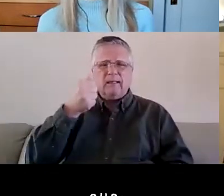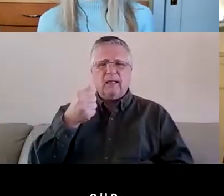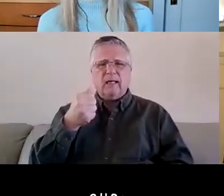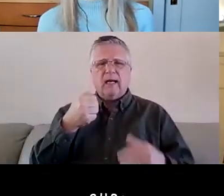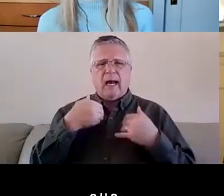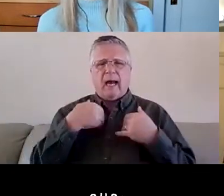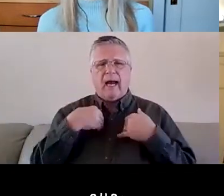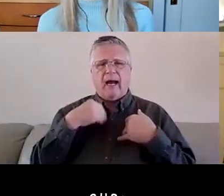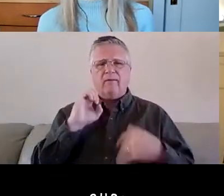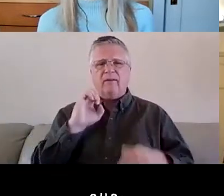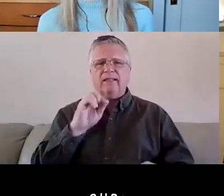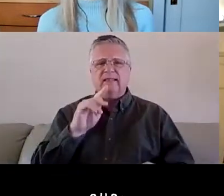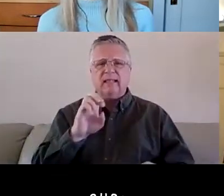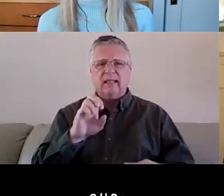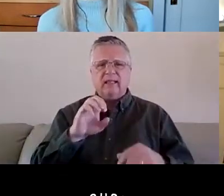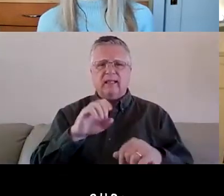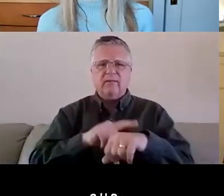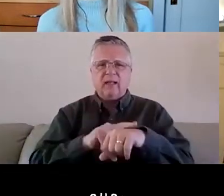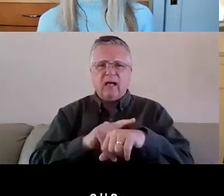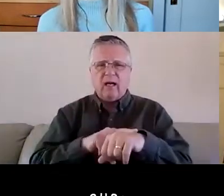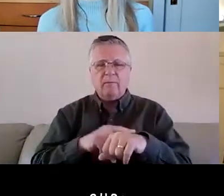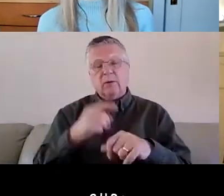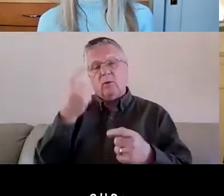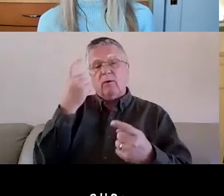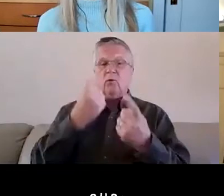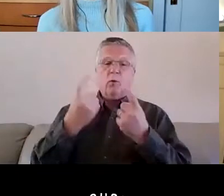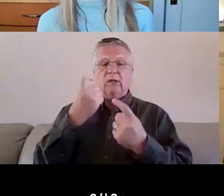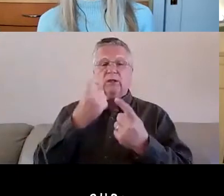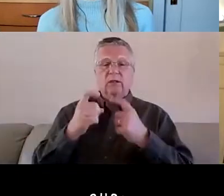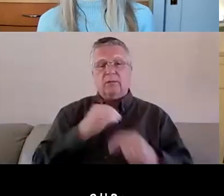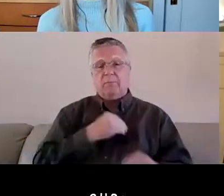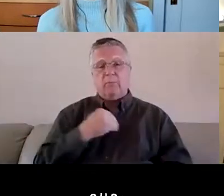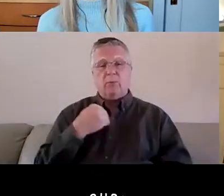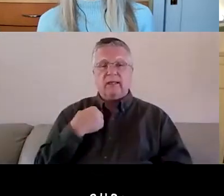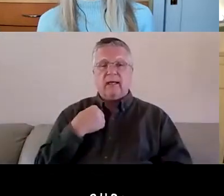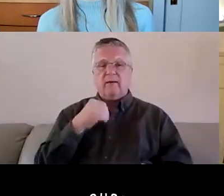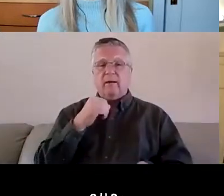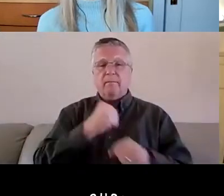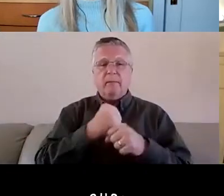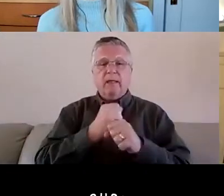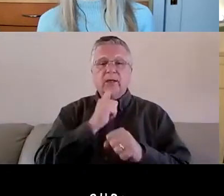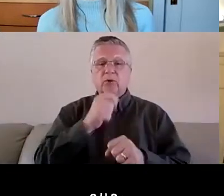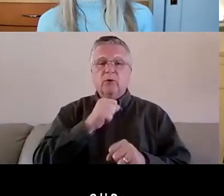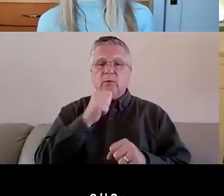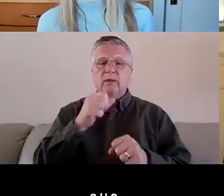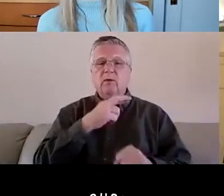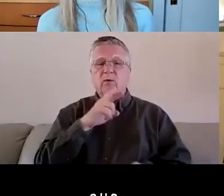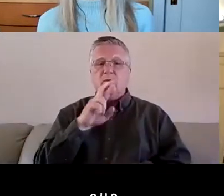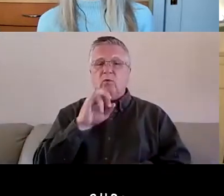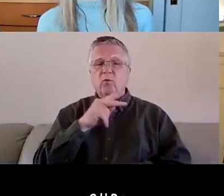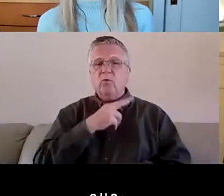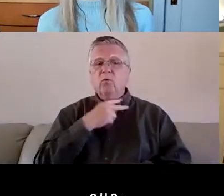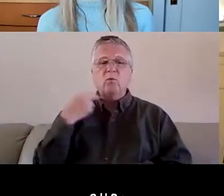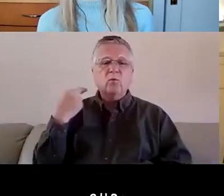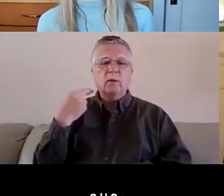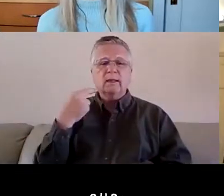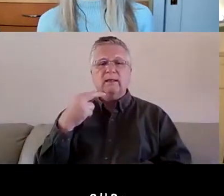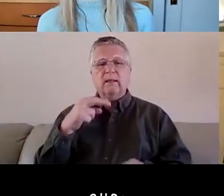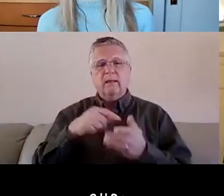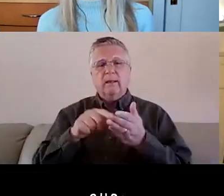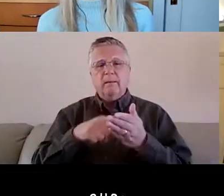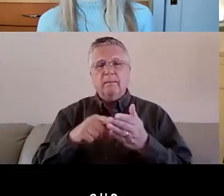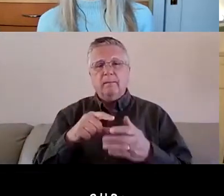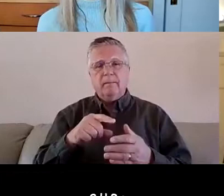session, so as there are some questions members have about making sure we don't jeopardize paid sick leave as it exists today in any